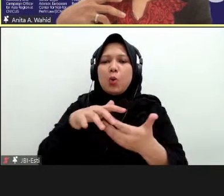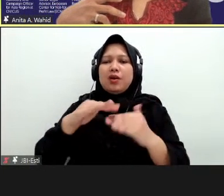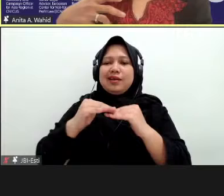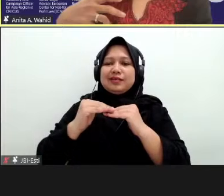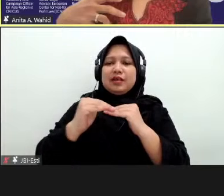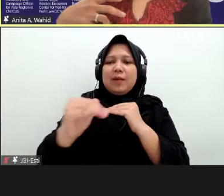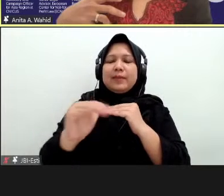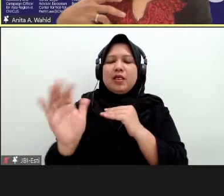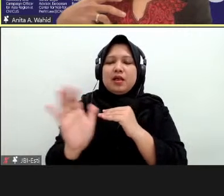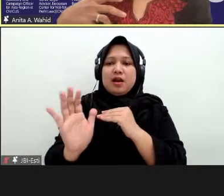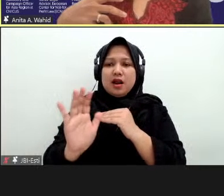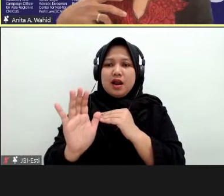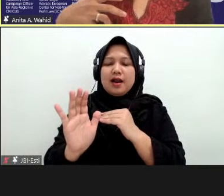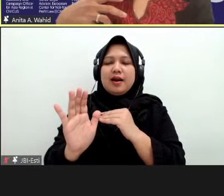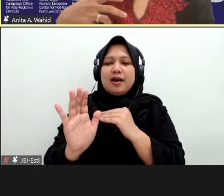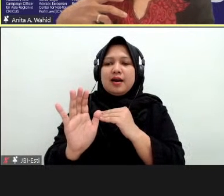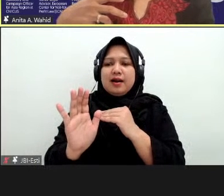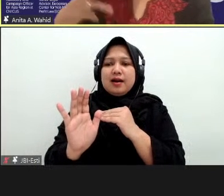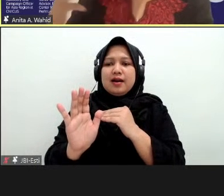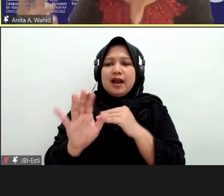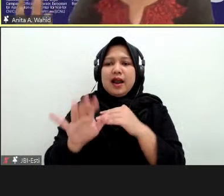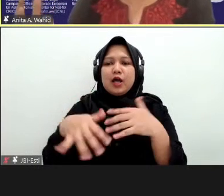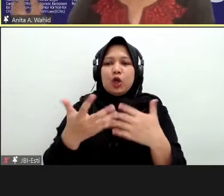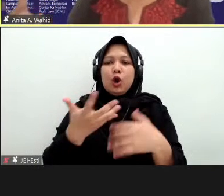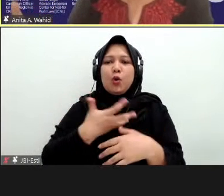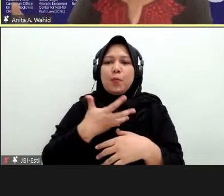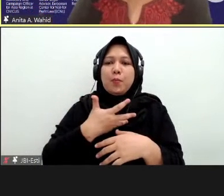this country and would like to